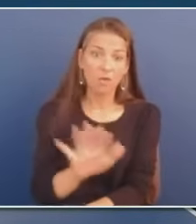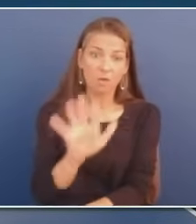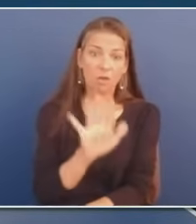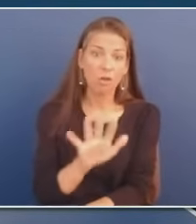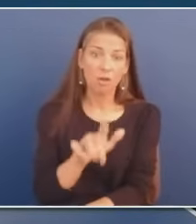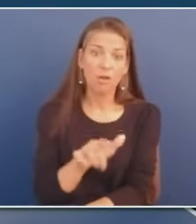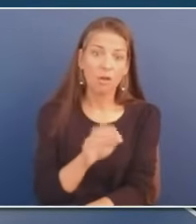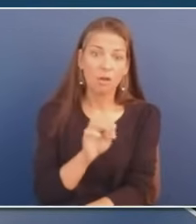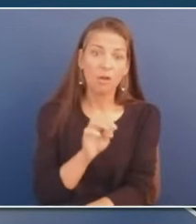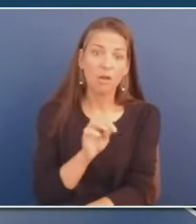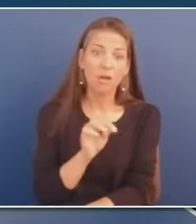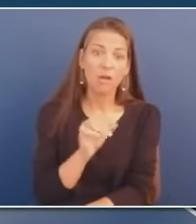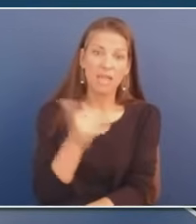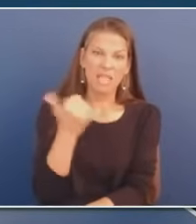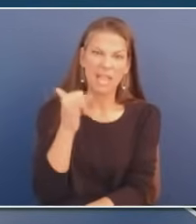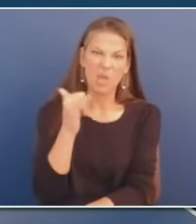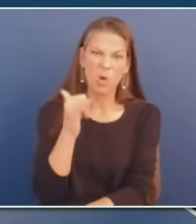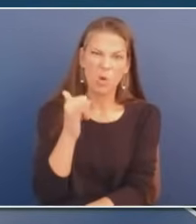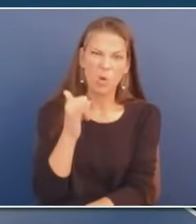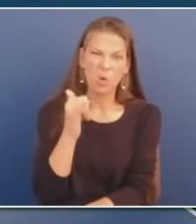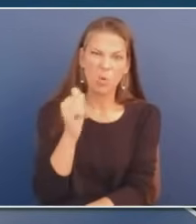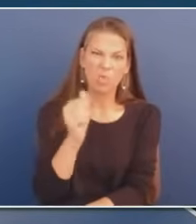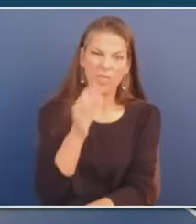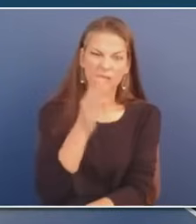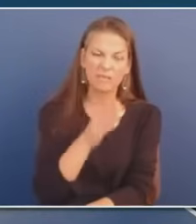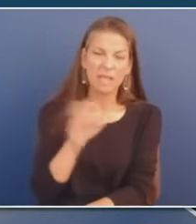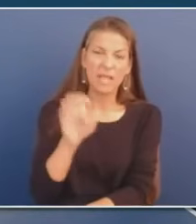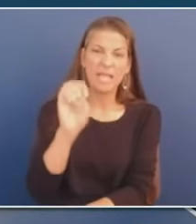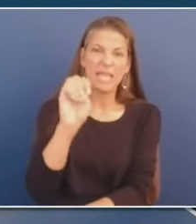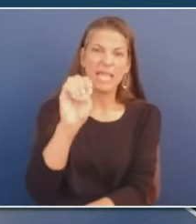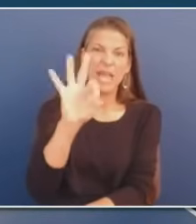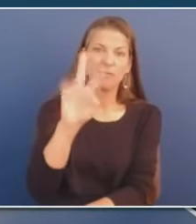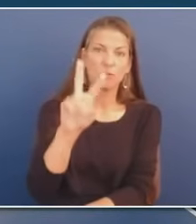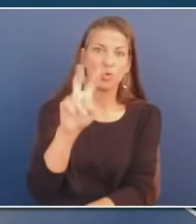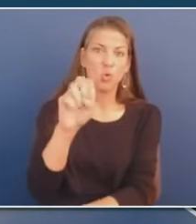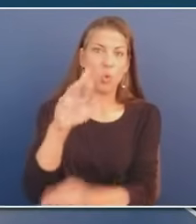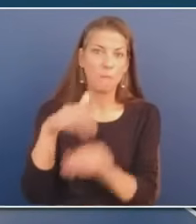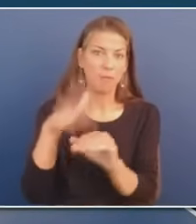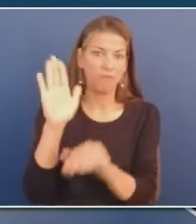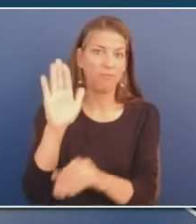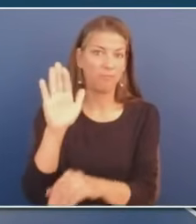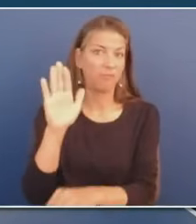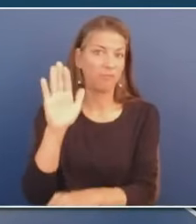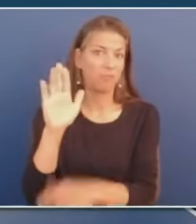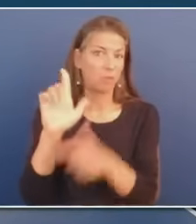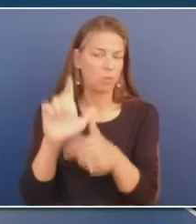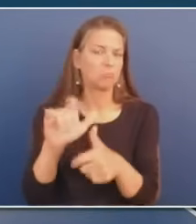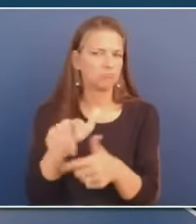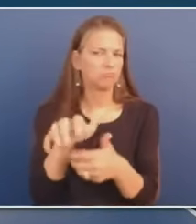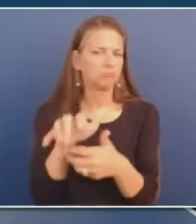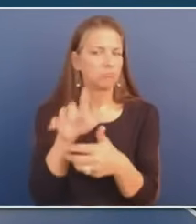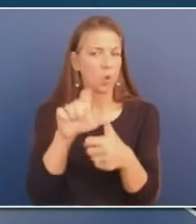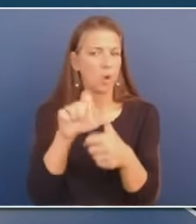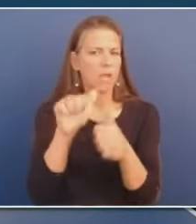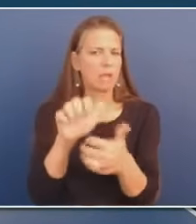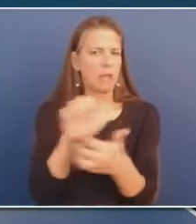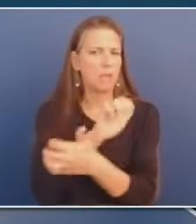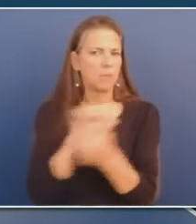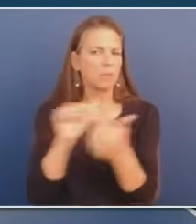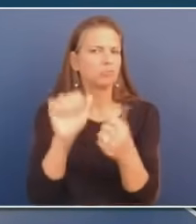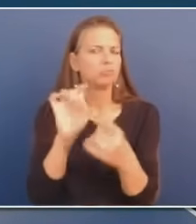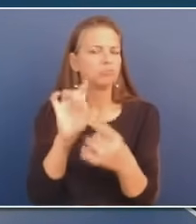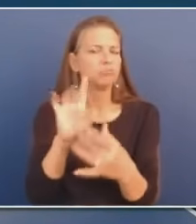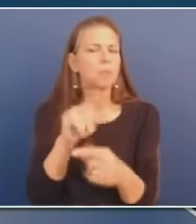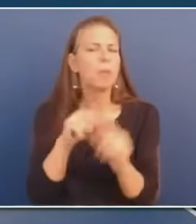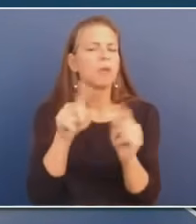the yellow with the slashes, that's EF2 or higher. Those are very damaging tornadoes. But remember, even